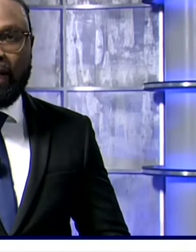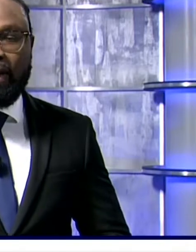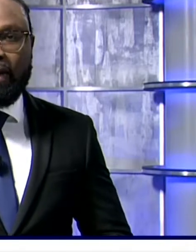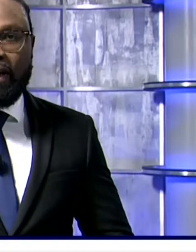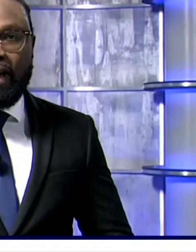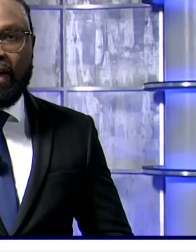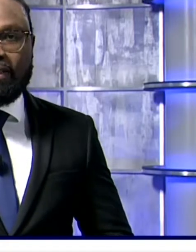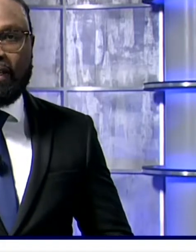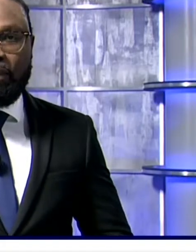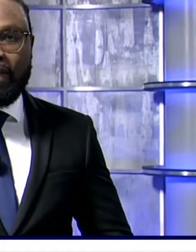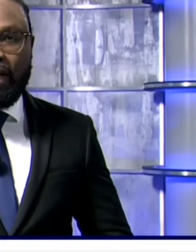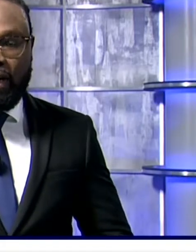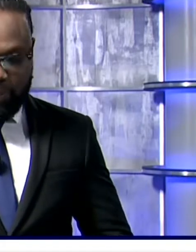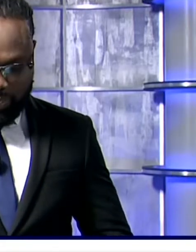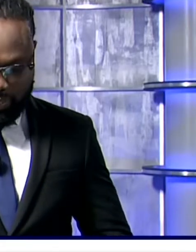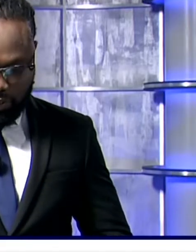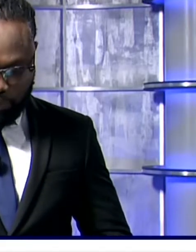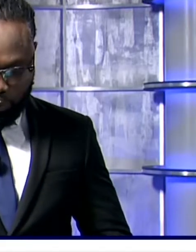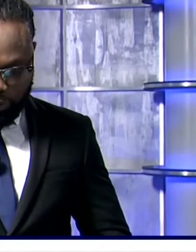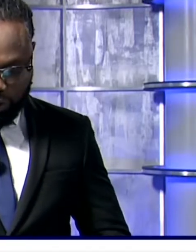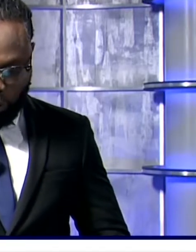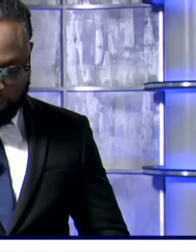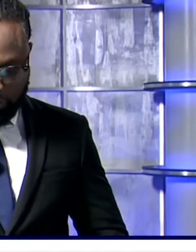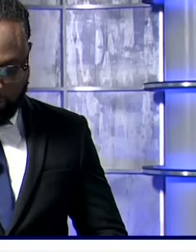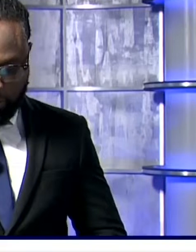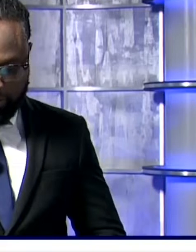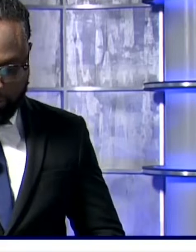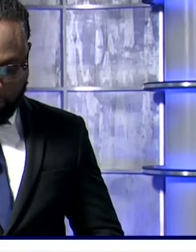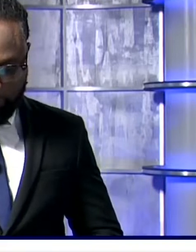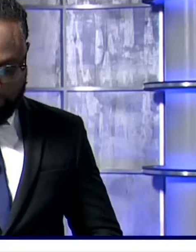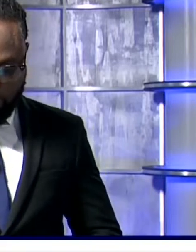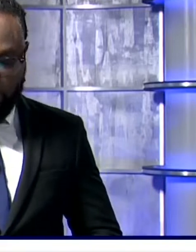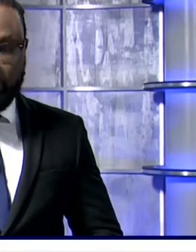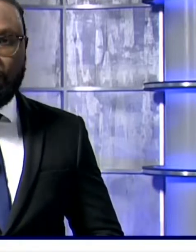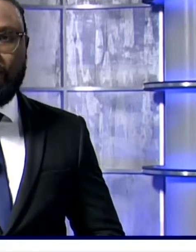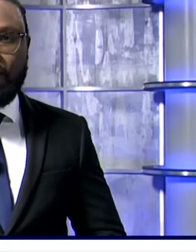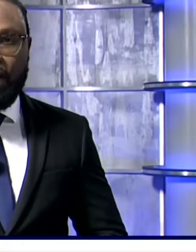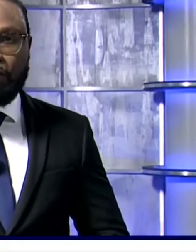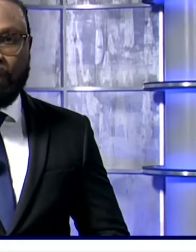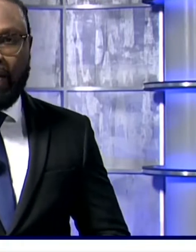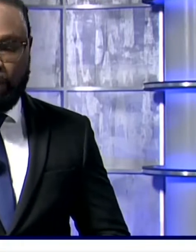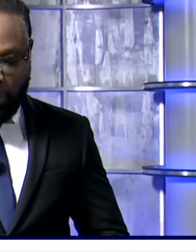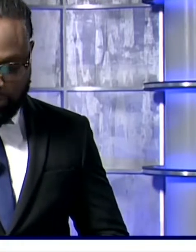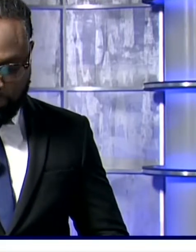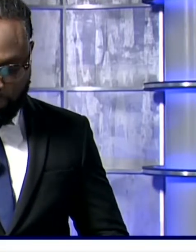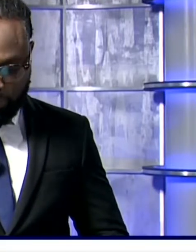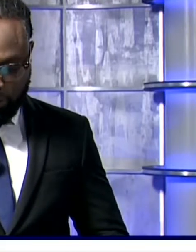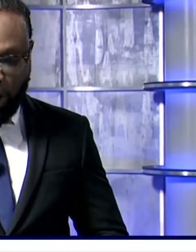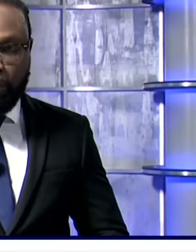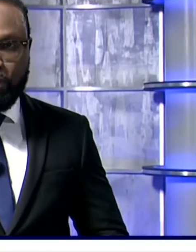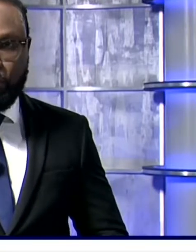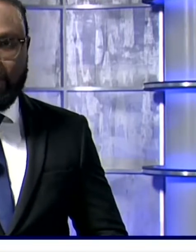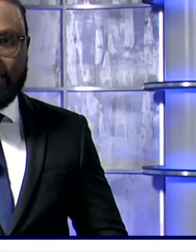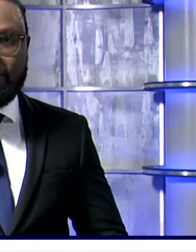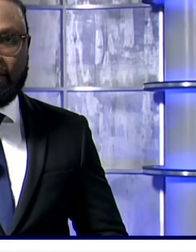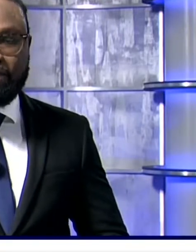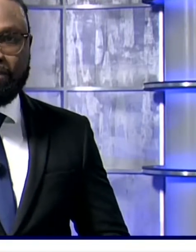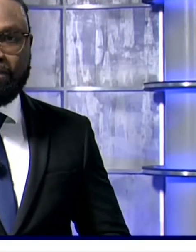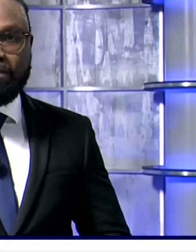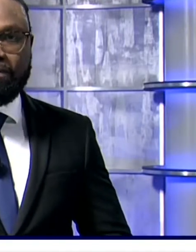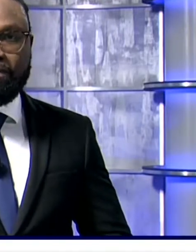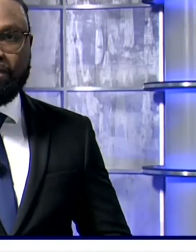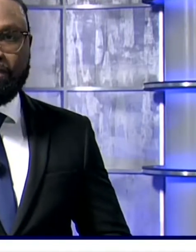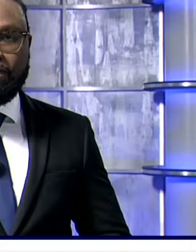financing. And coming up in sports, Holders Sunrisers prevents RCB from a possible top 2 place.